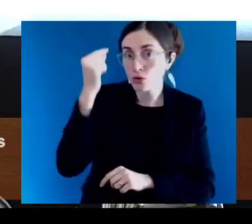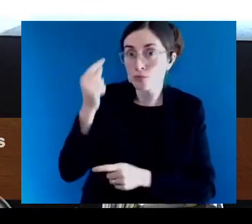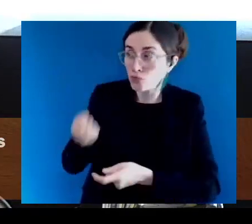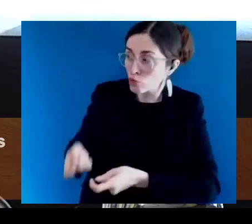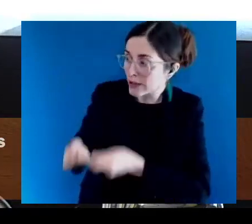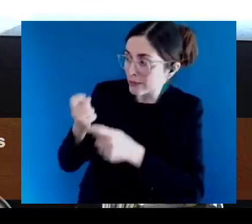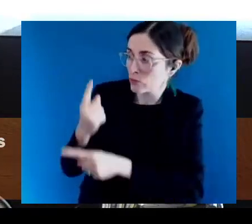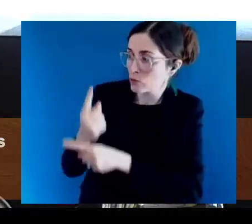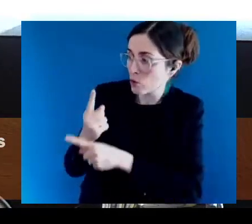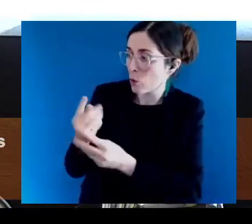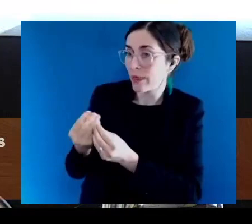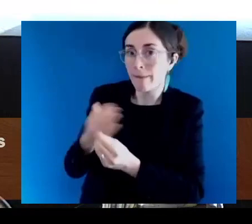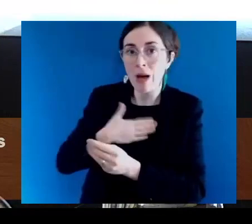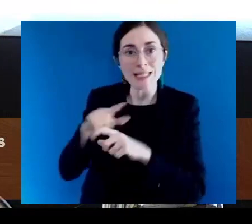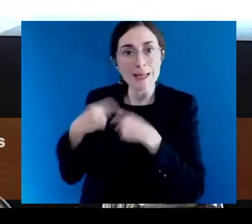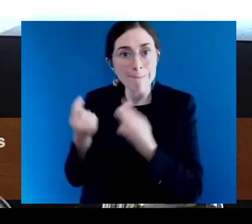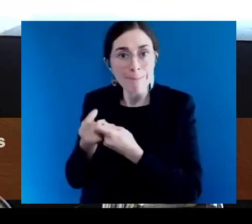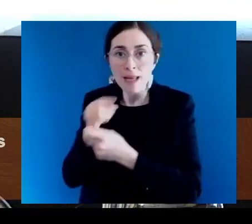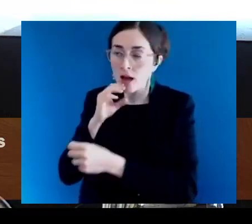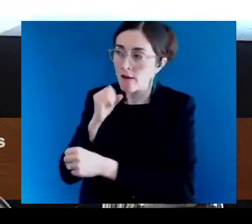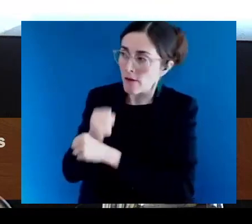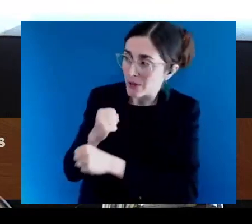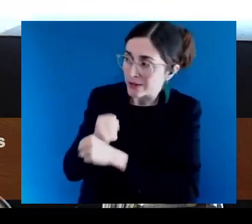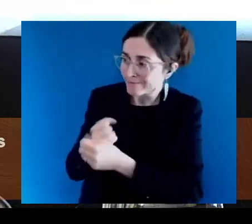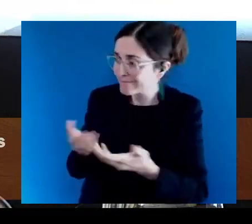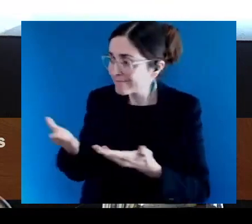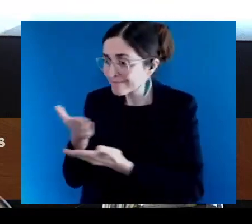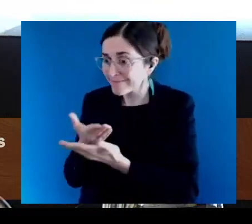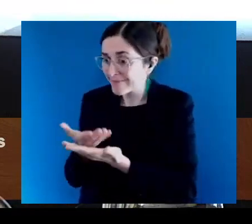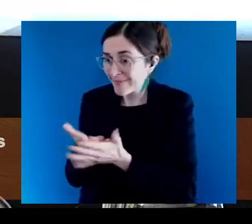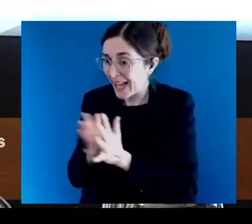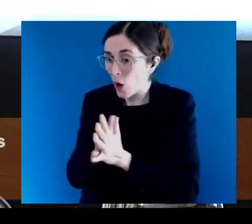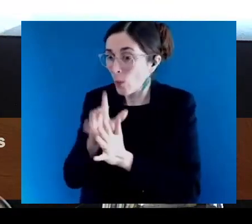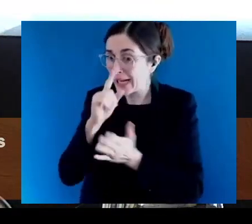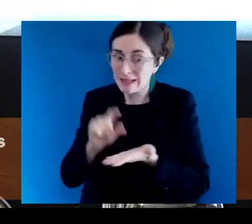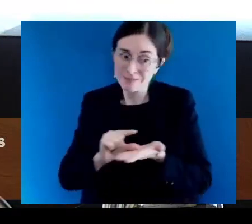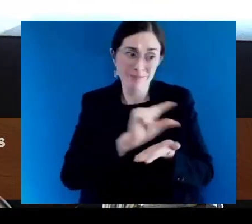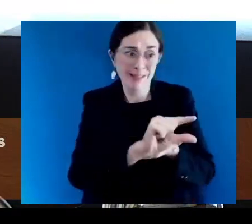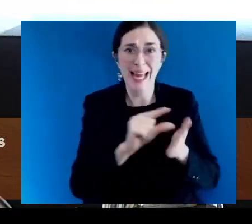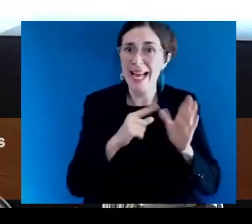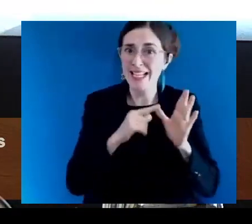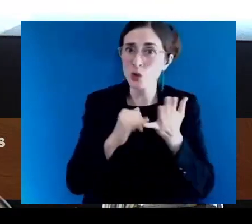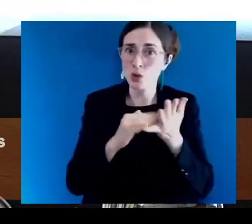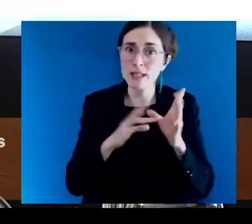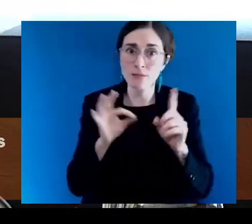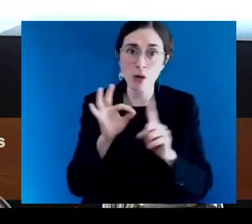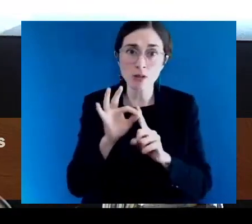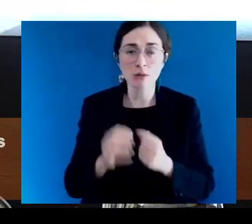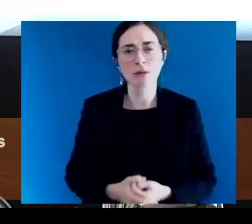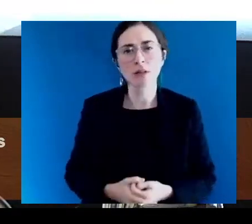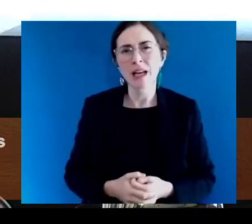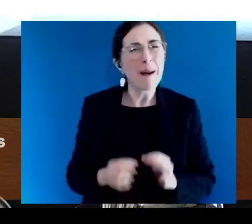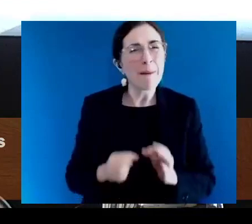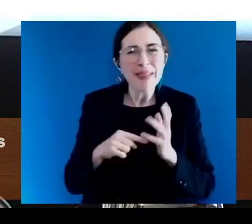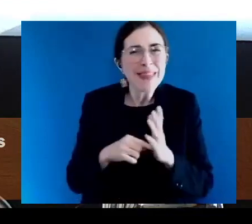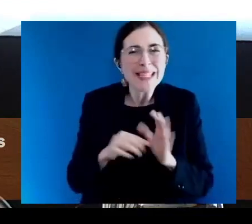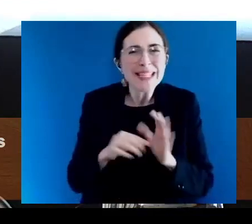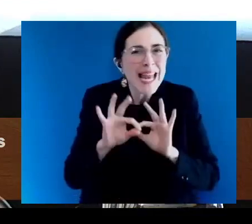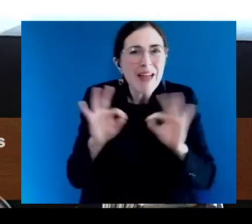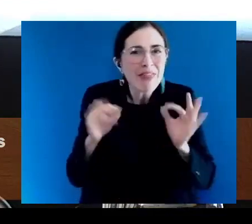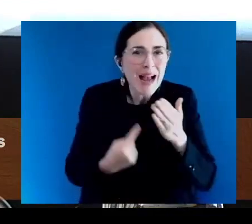can do that and doing that as soon as we possibly can. But there's nothing underway, is there?